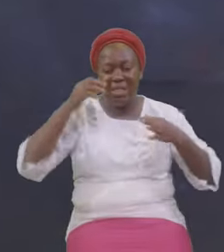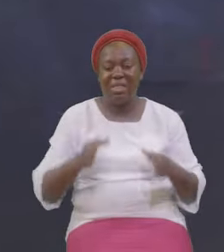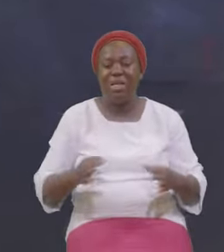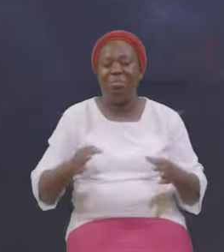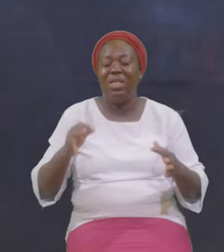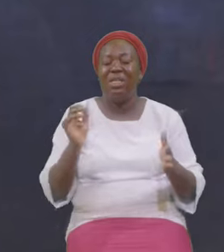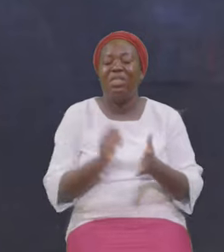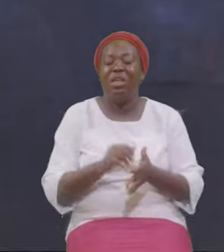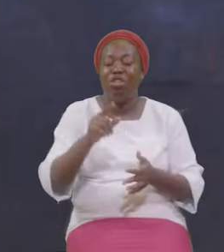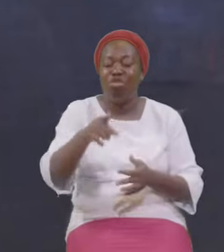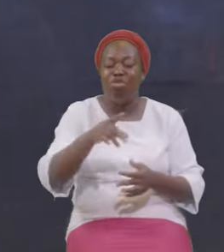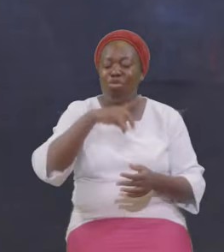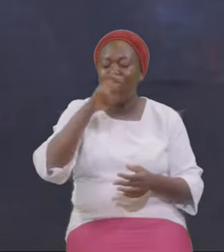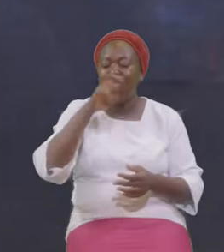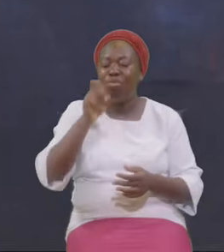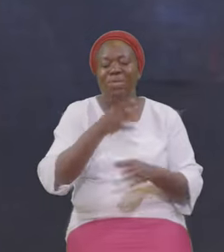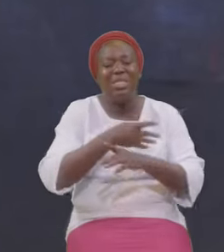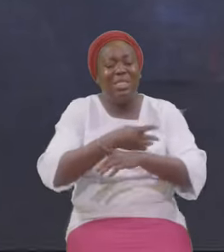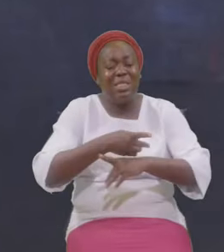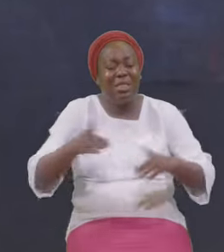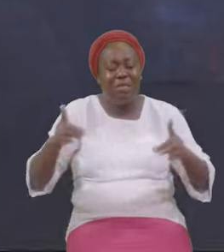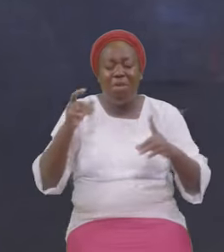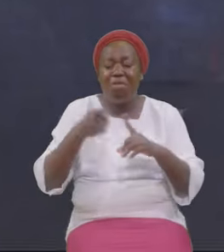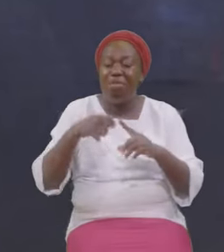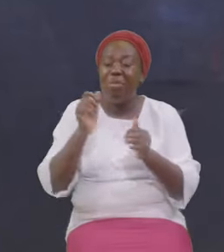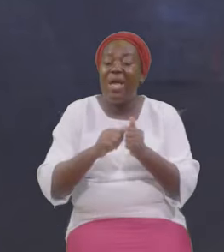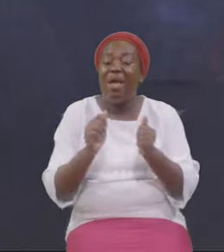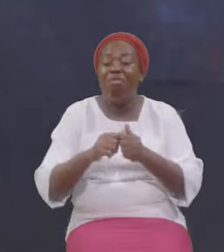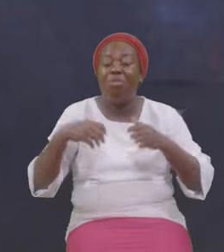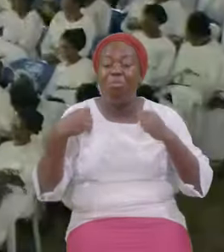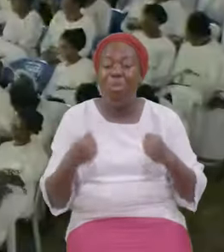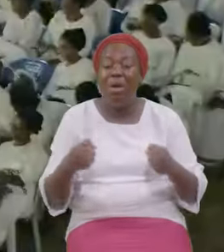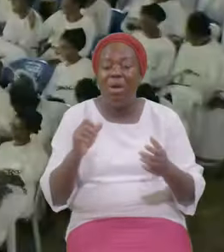be delivered from every power that holds you down.